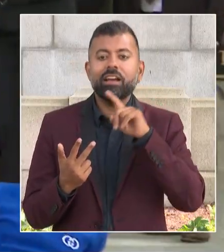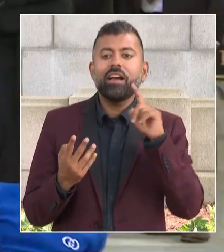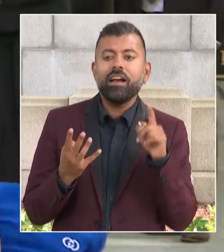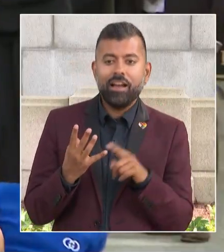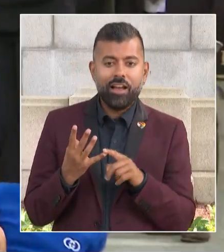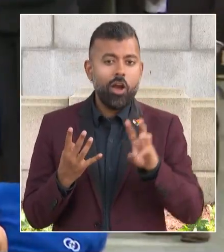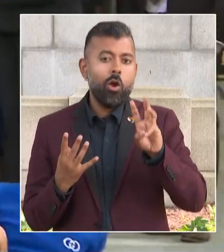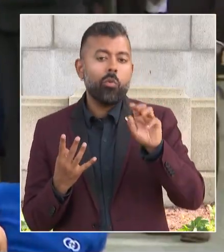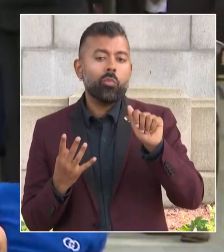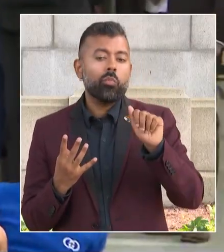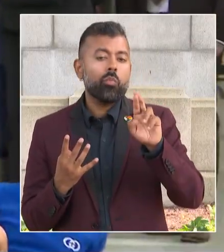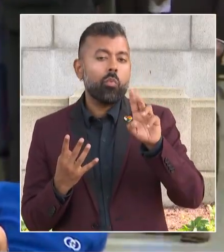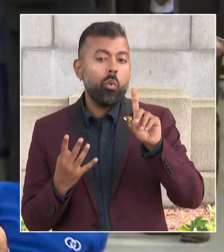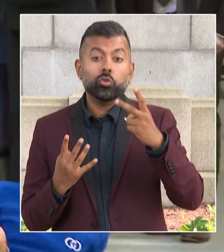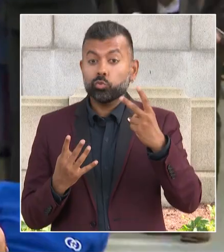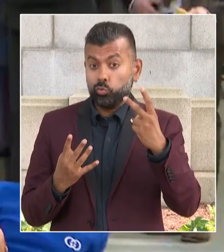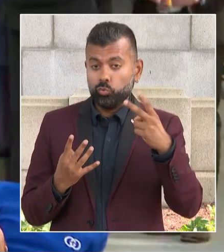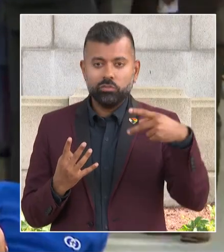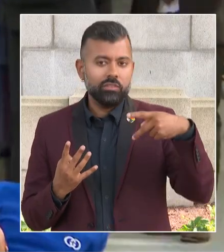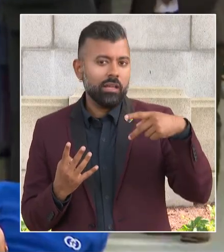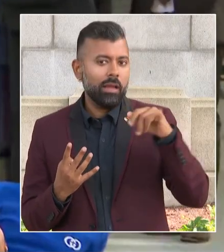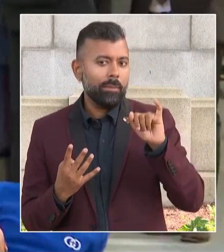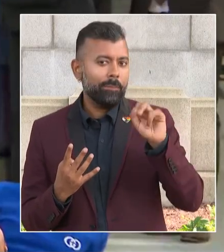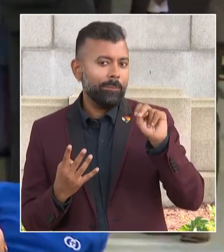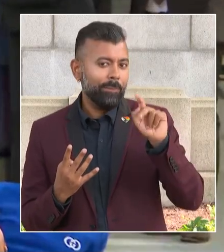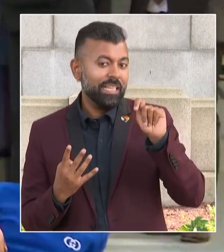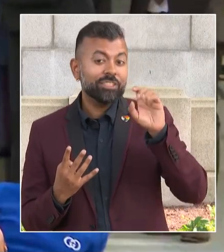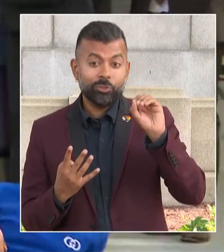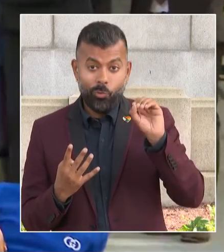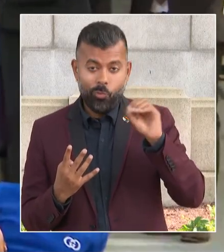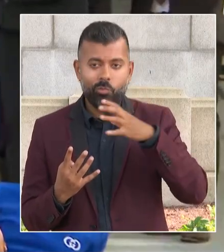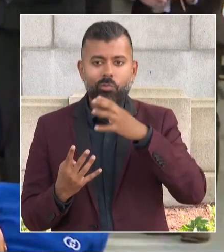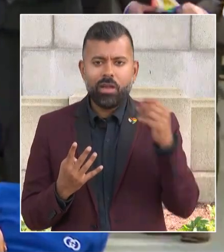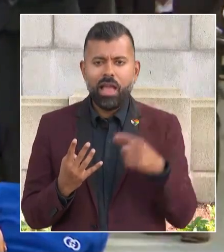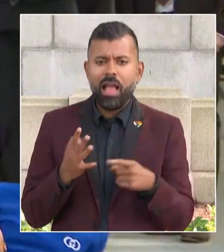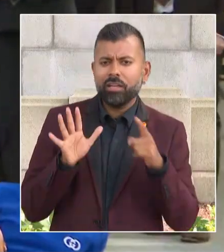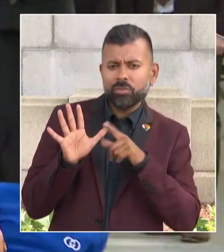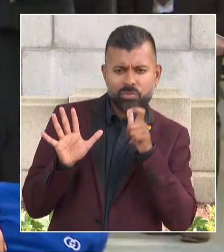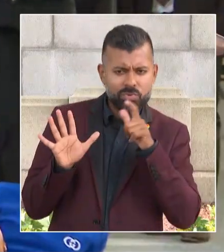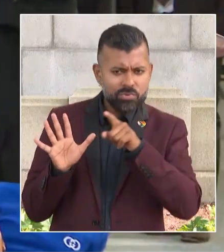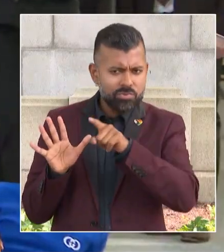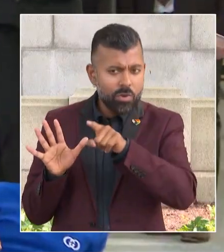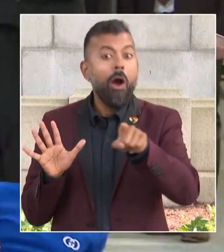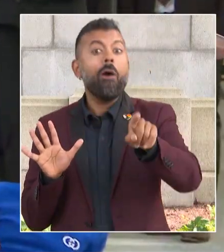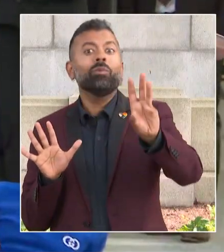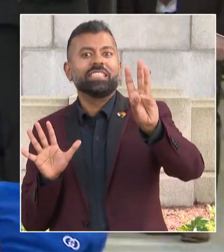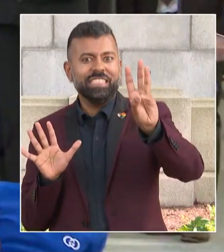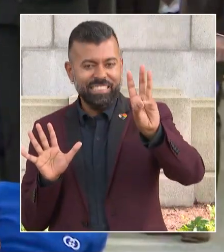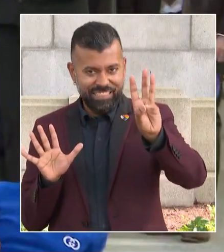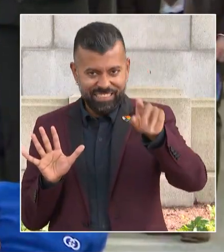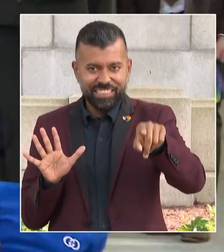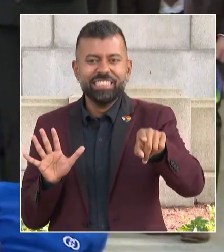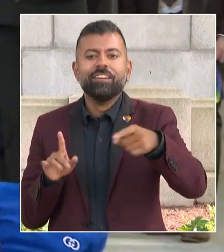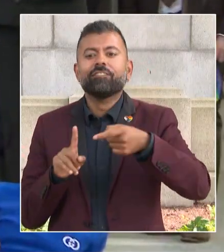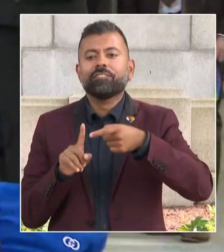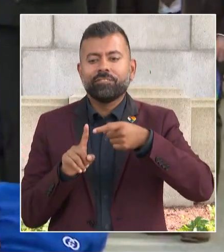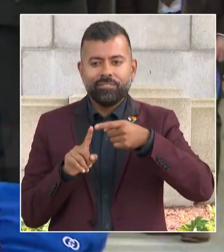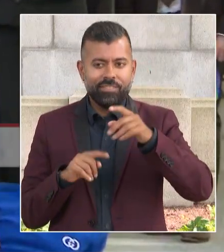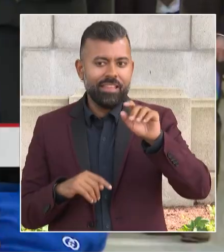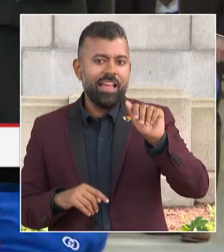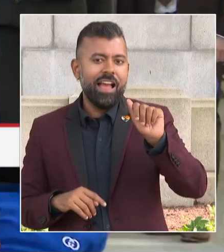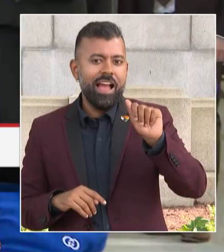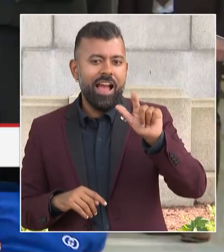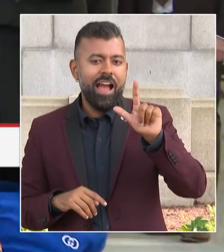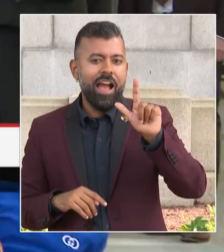is over there. There are hearings that are going on, but we look forward to seeing you all at all of the events. The council is certainly